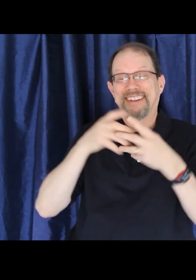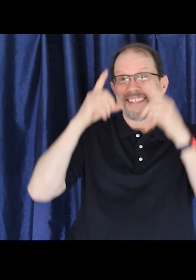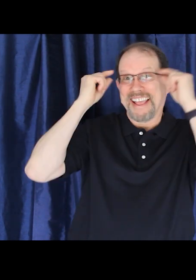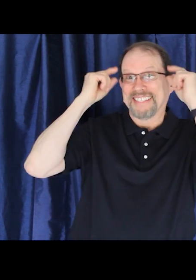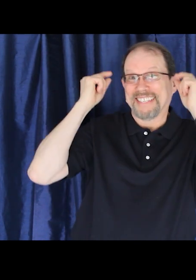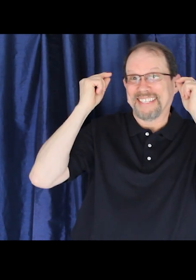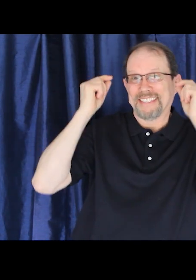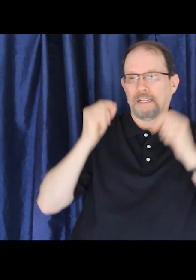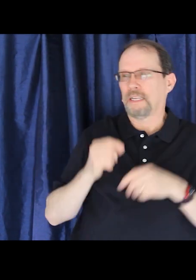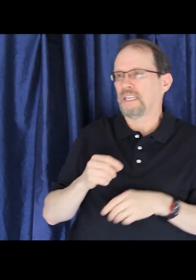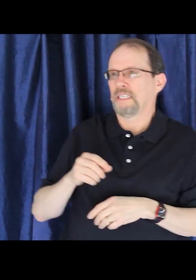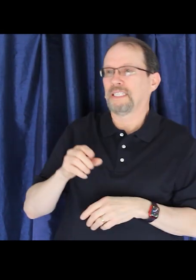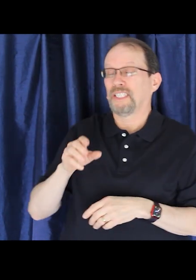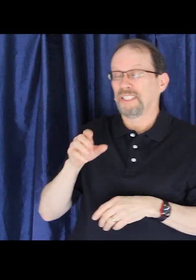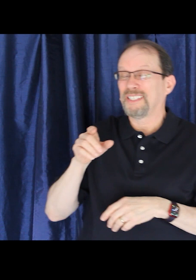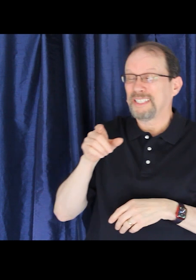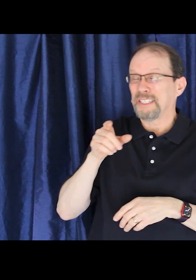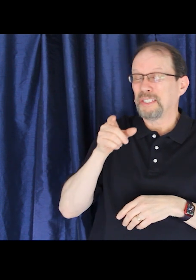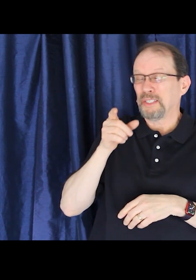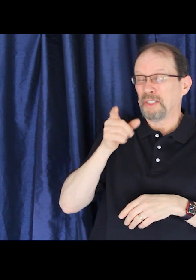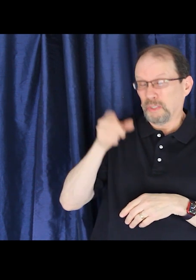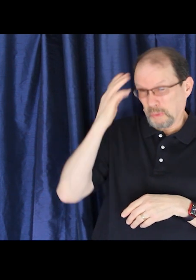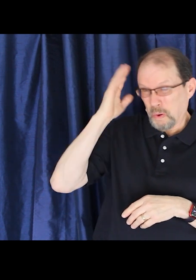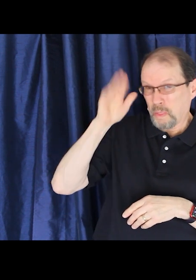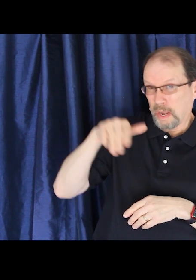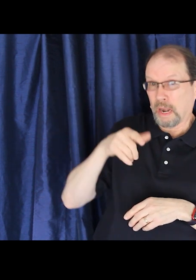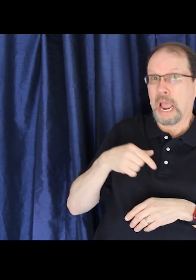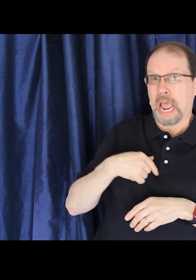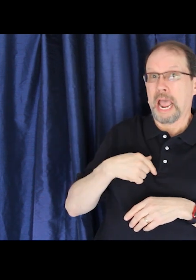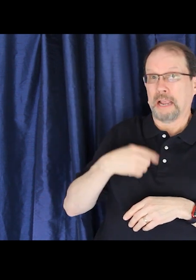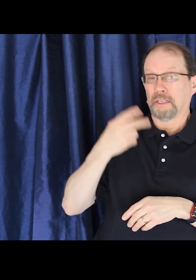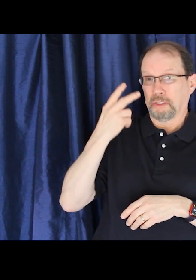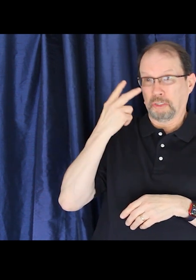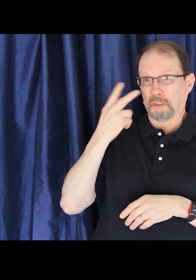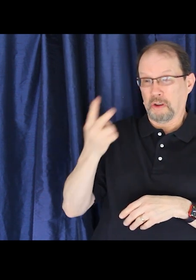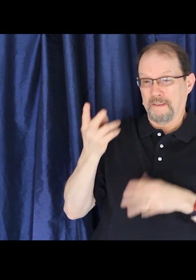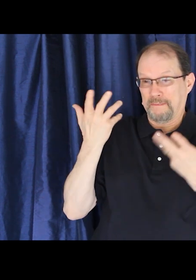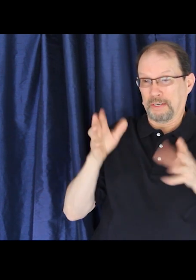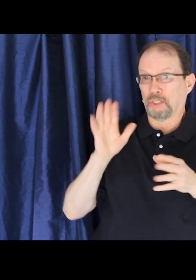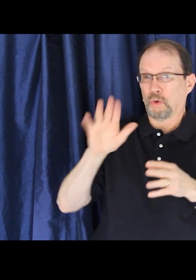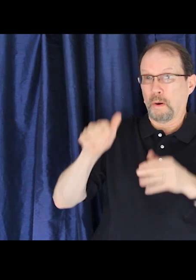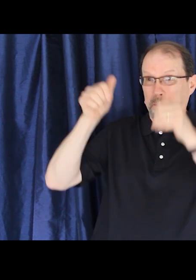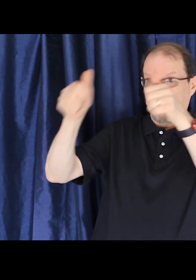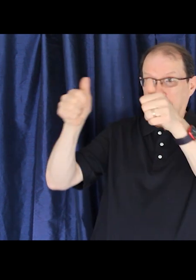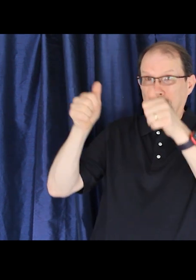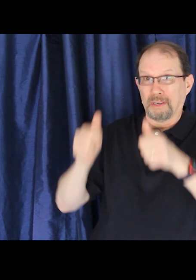get back and tell you about the trip Look, we had matching glasses And give you all You know,